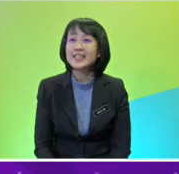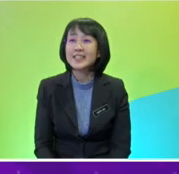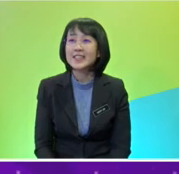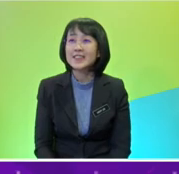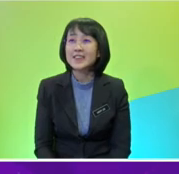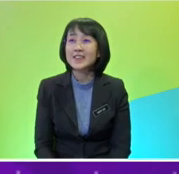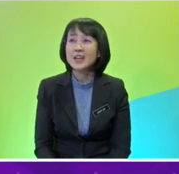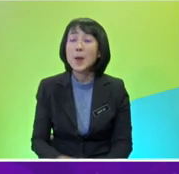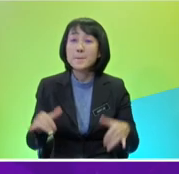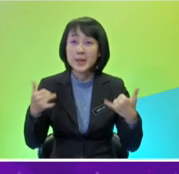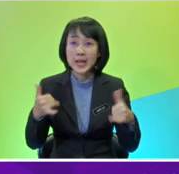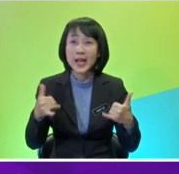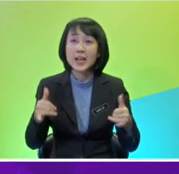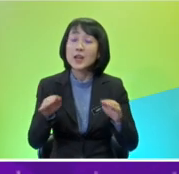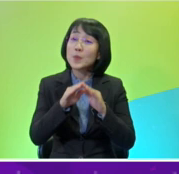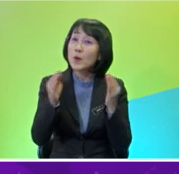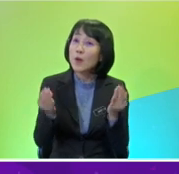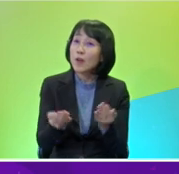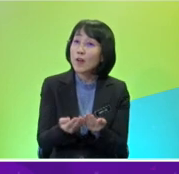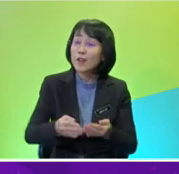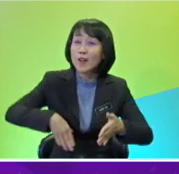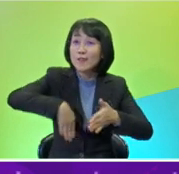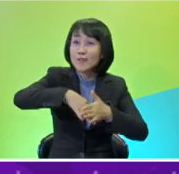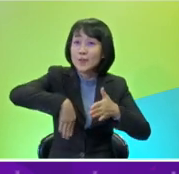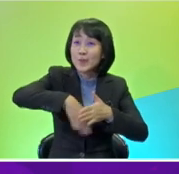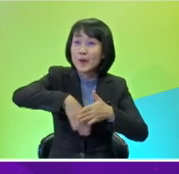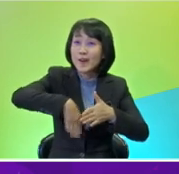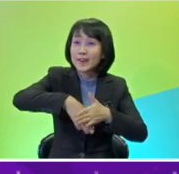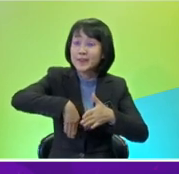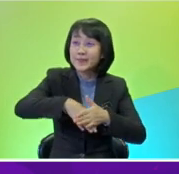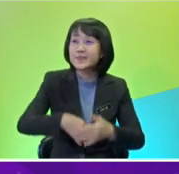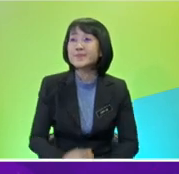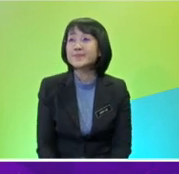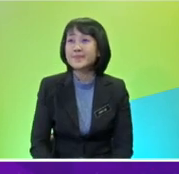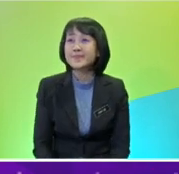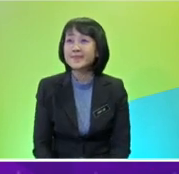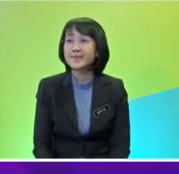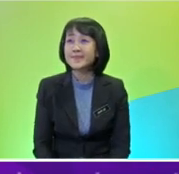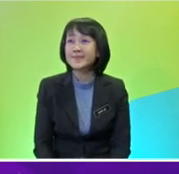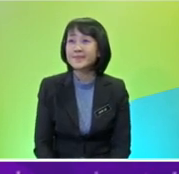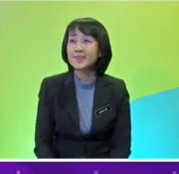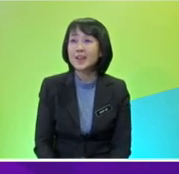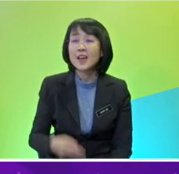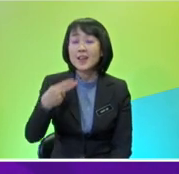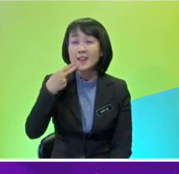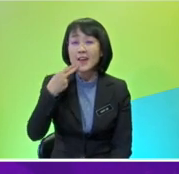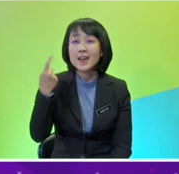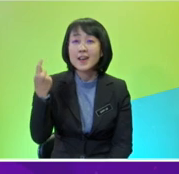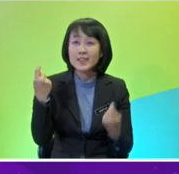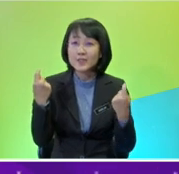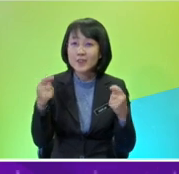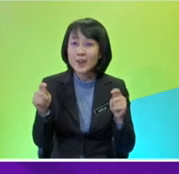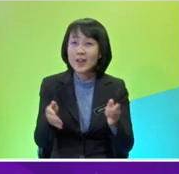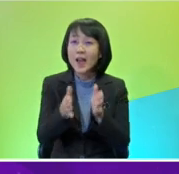Play a ball. Play football. Alright? Okay, Hannah. Okay, try to ask Adam. Okay, one, two,